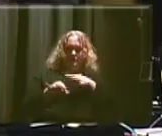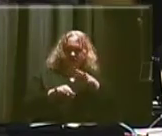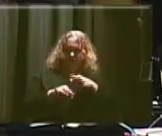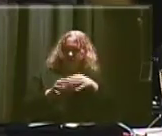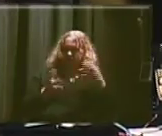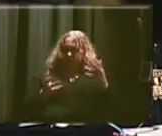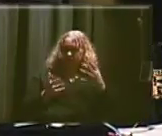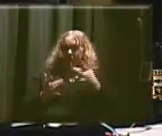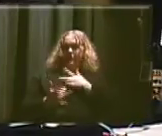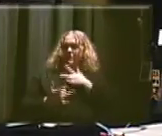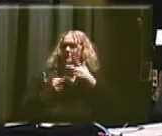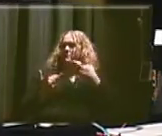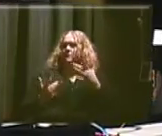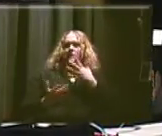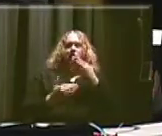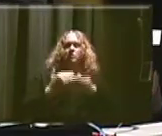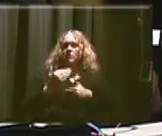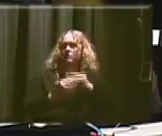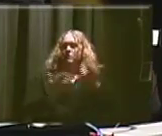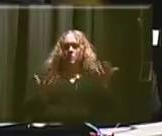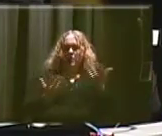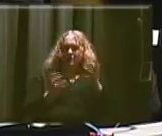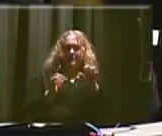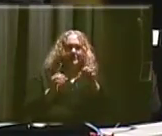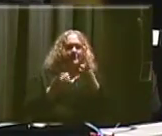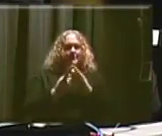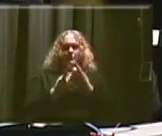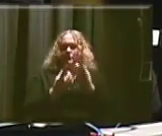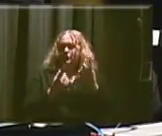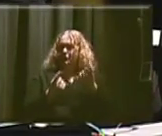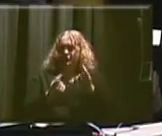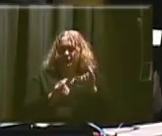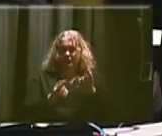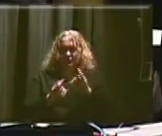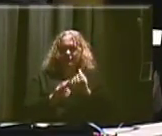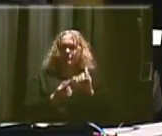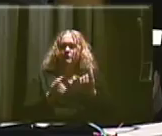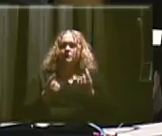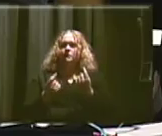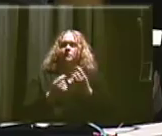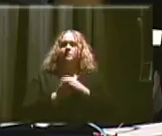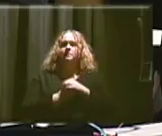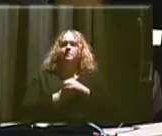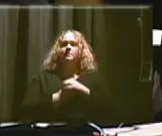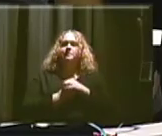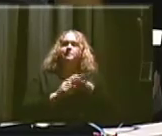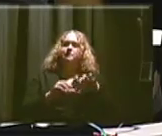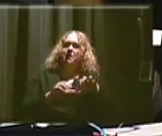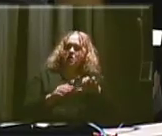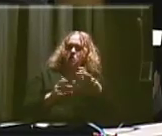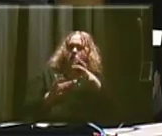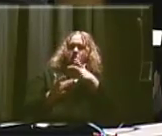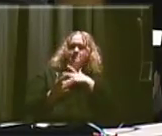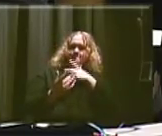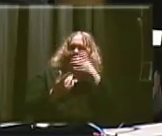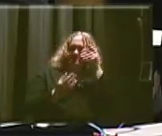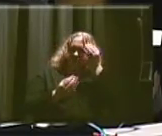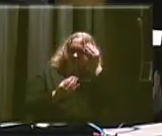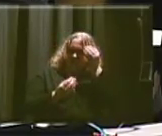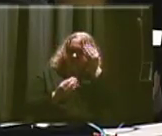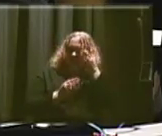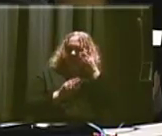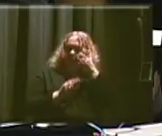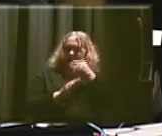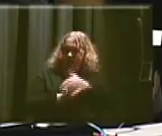the typical process for districts to go through is to do this consideration after the